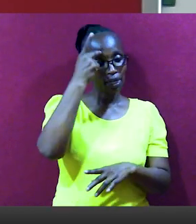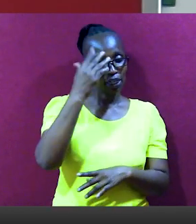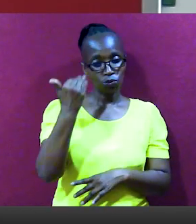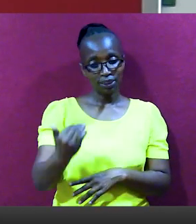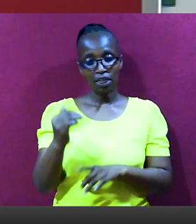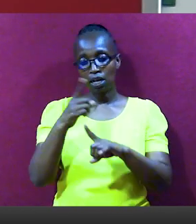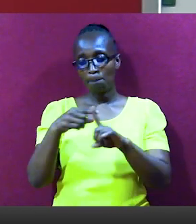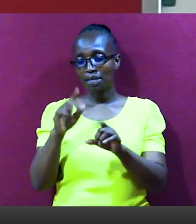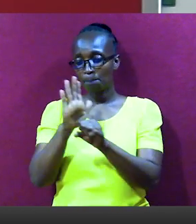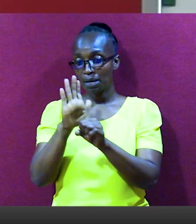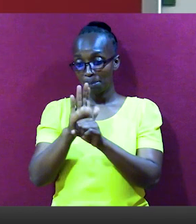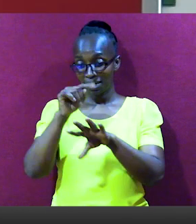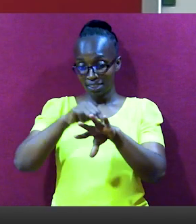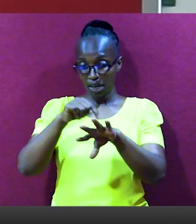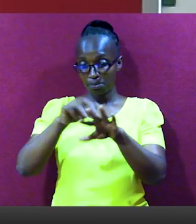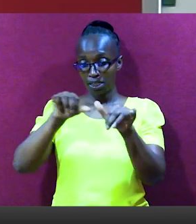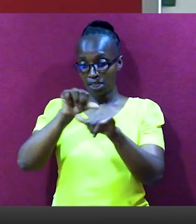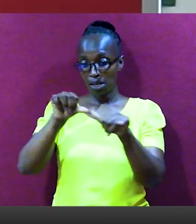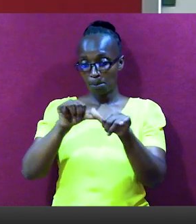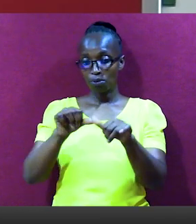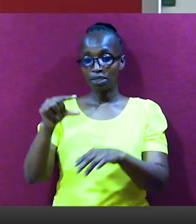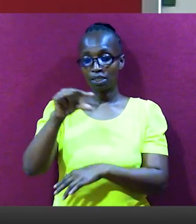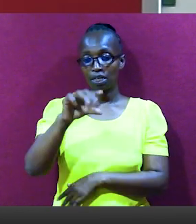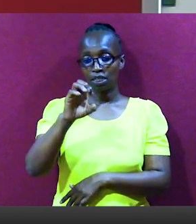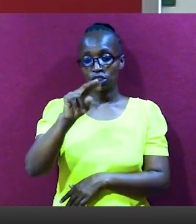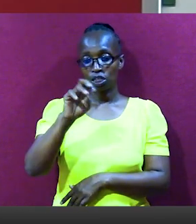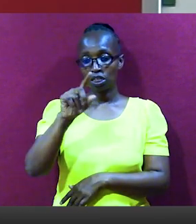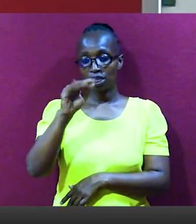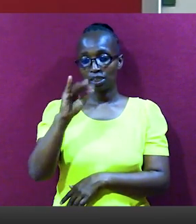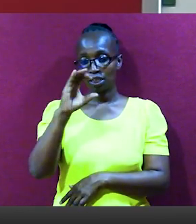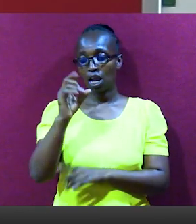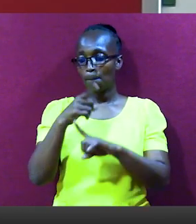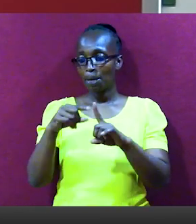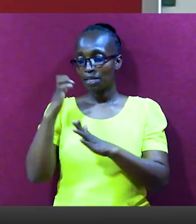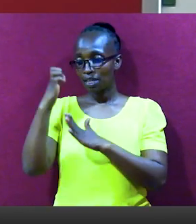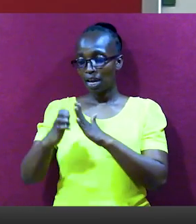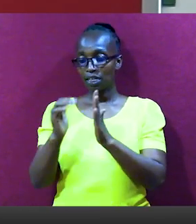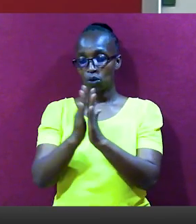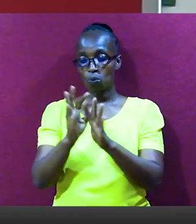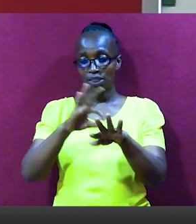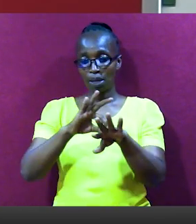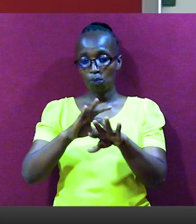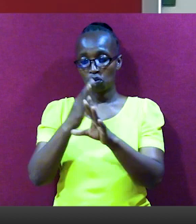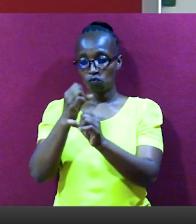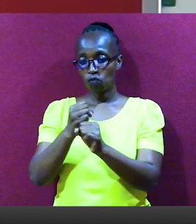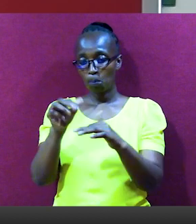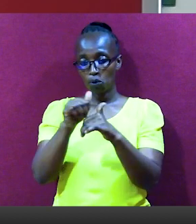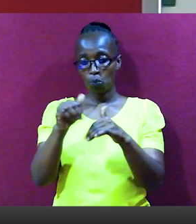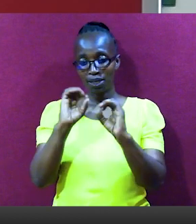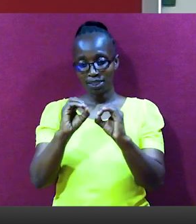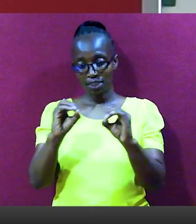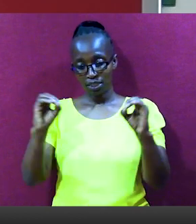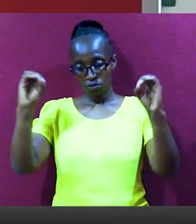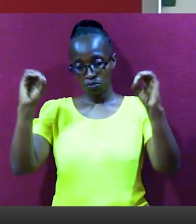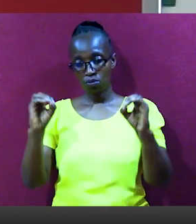child. Occasionally it may be transmitted from a parent to the child, but most times it's an abnormality of the genetics as a child is being formed that